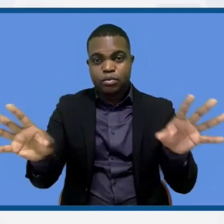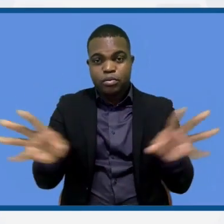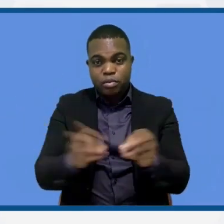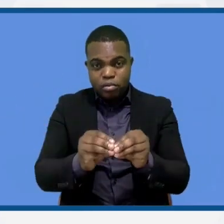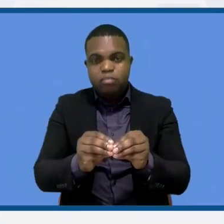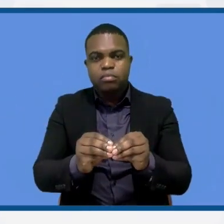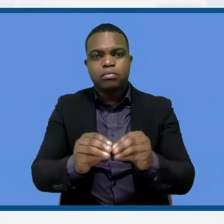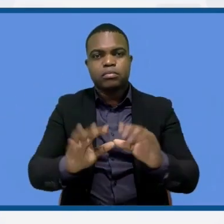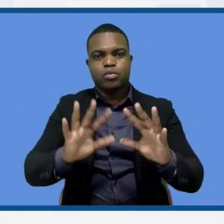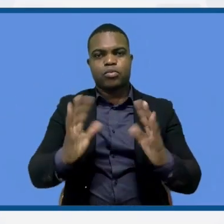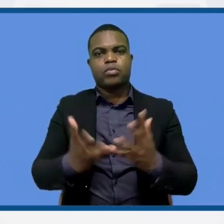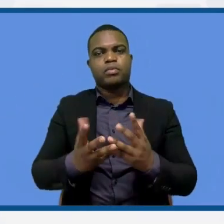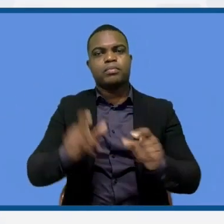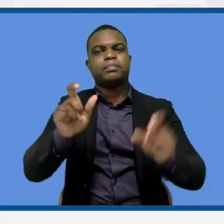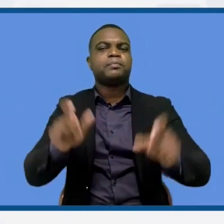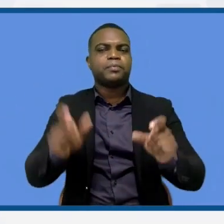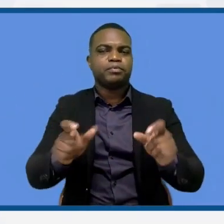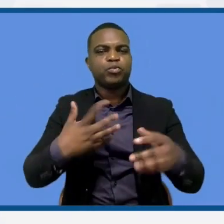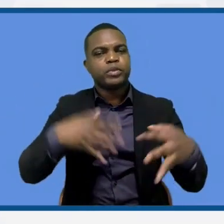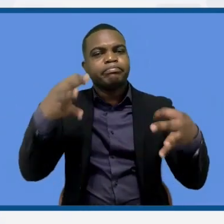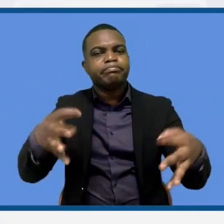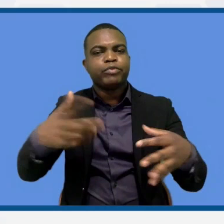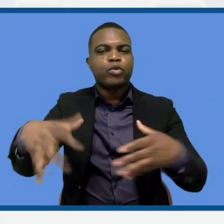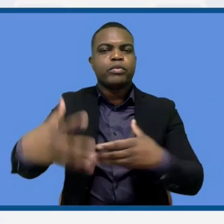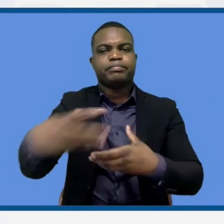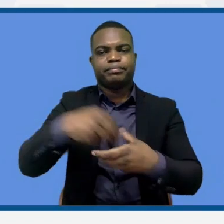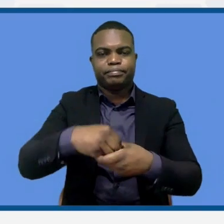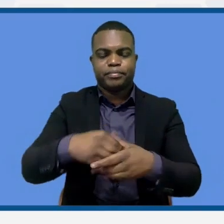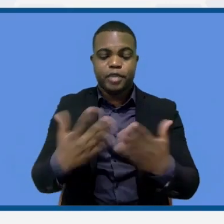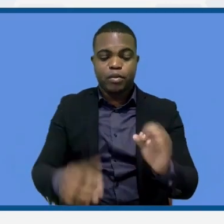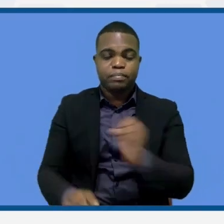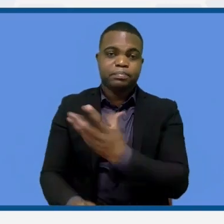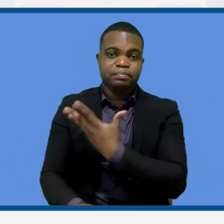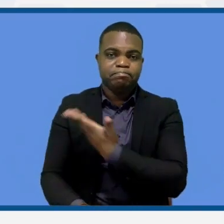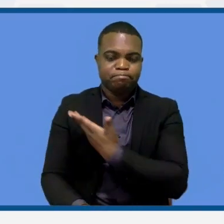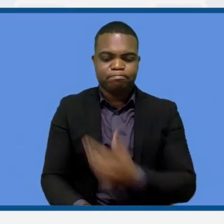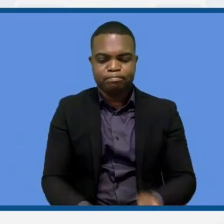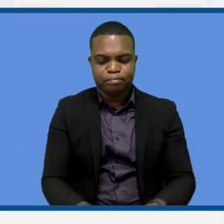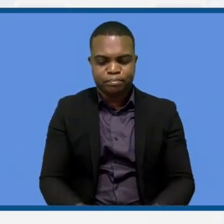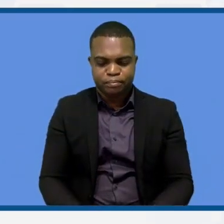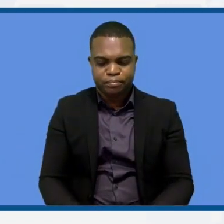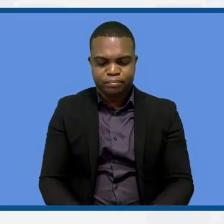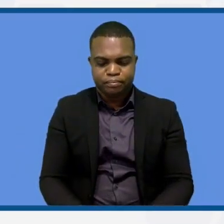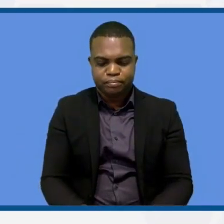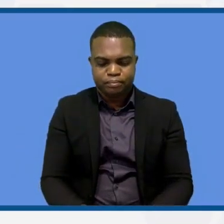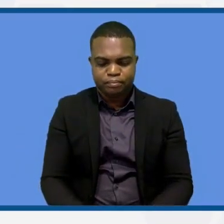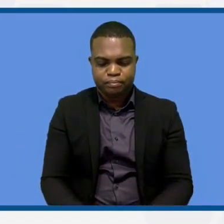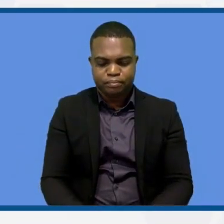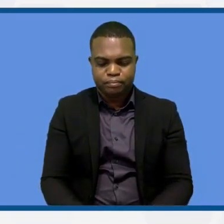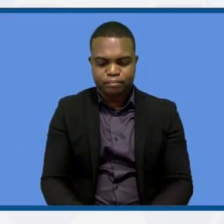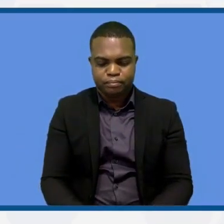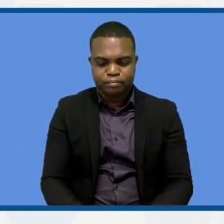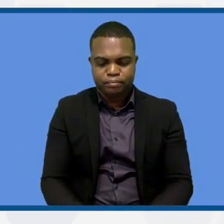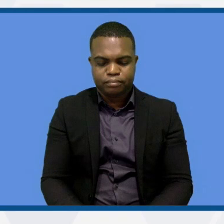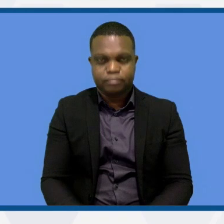Then we identified the main systematic barriers that these groups face. And so we see here, it's discrimination